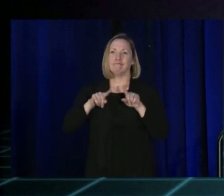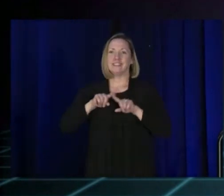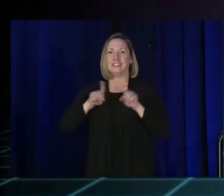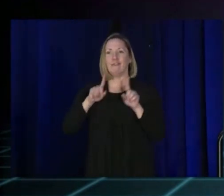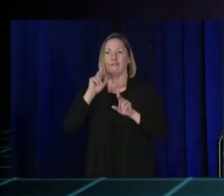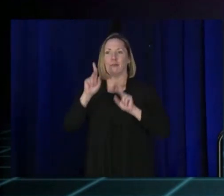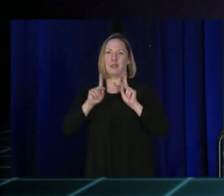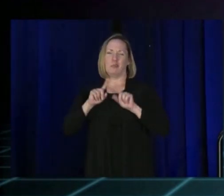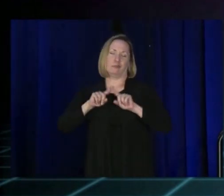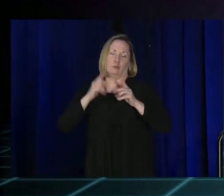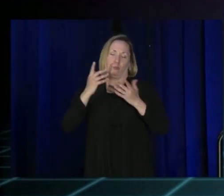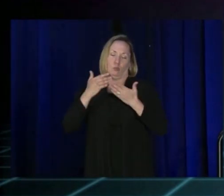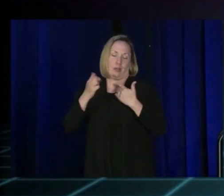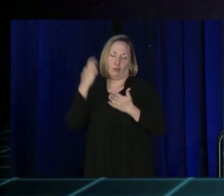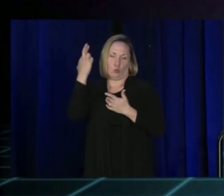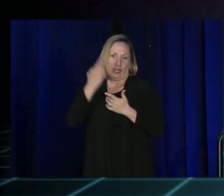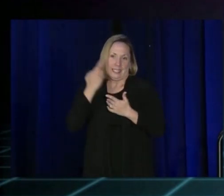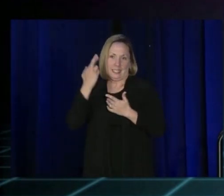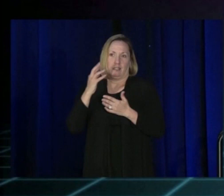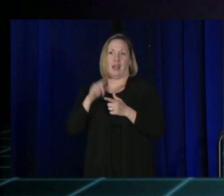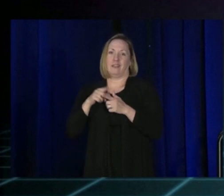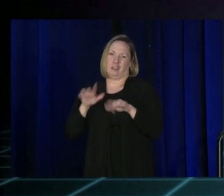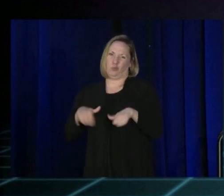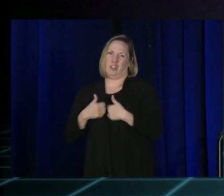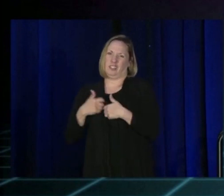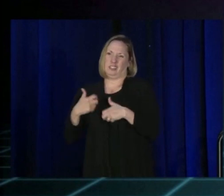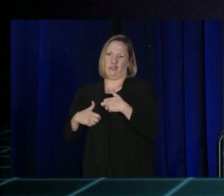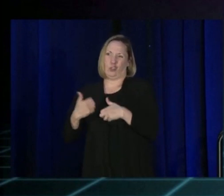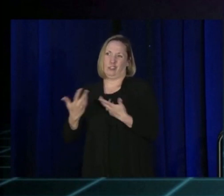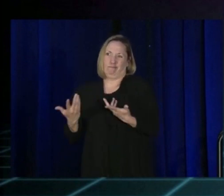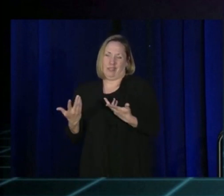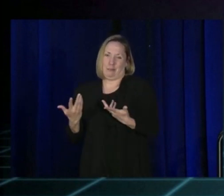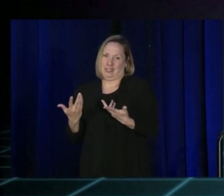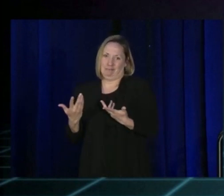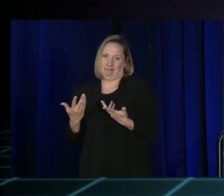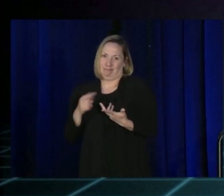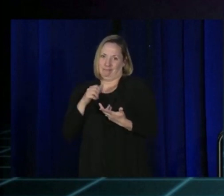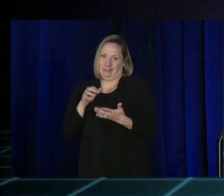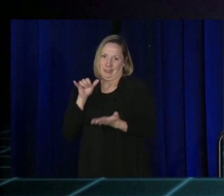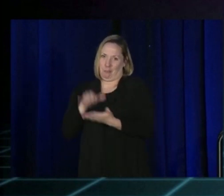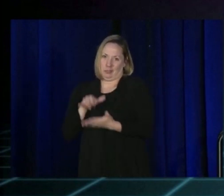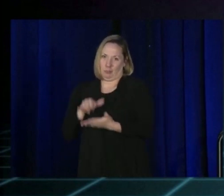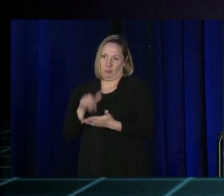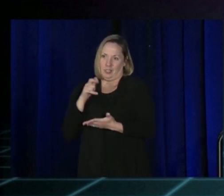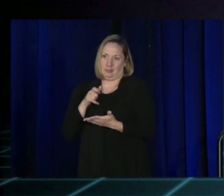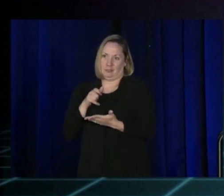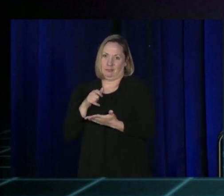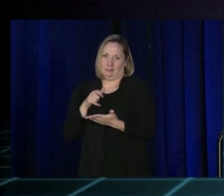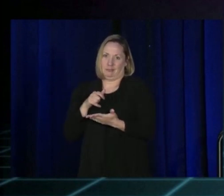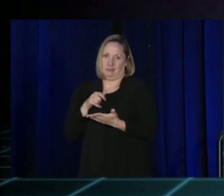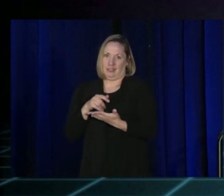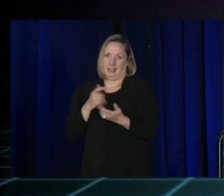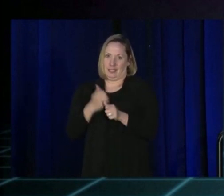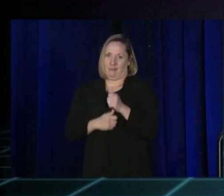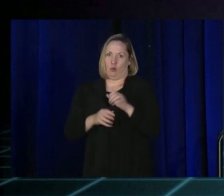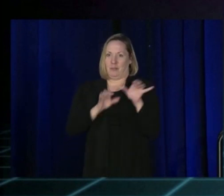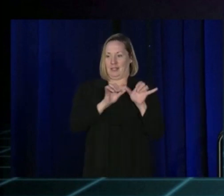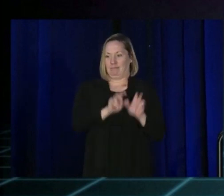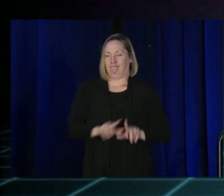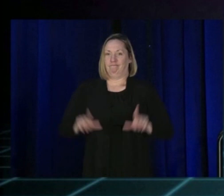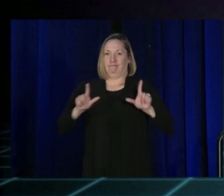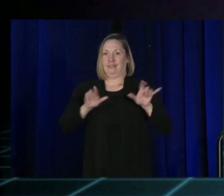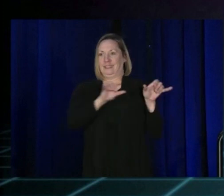various reasons, then it's really difficult, i.e. like not possible, because it's the same version for everyone.